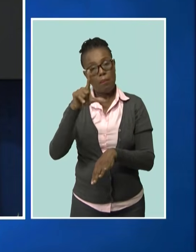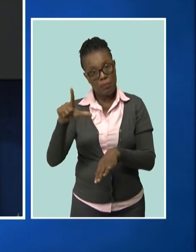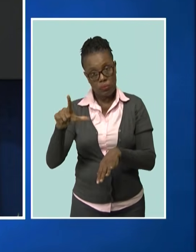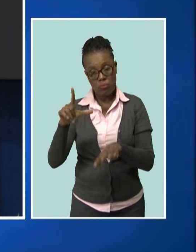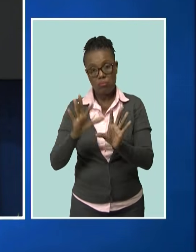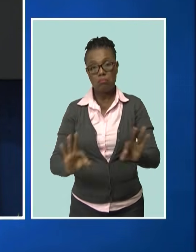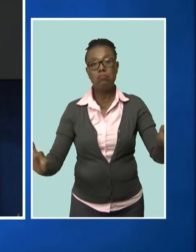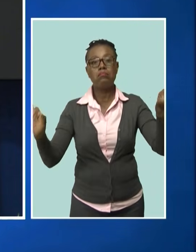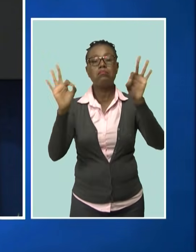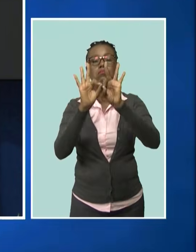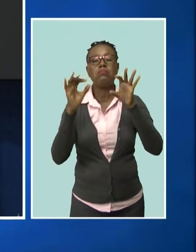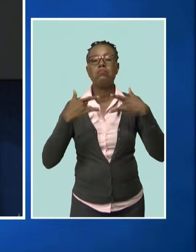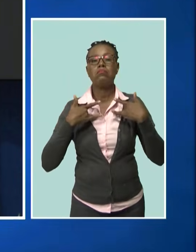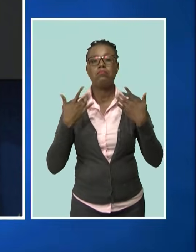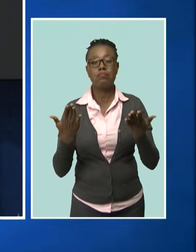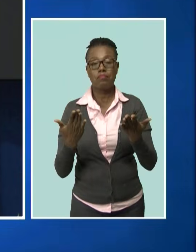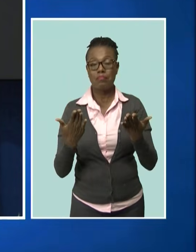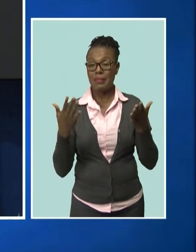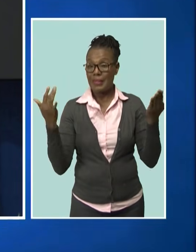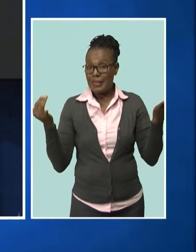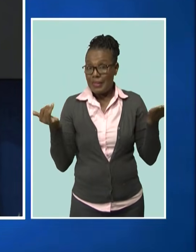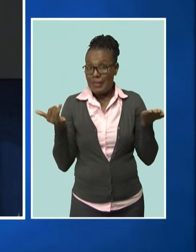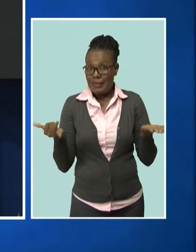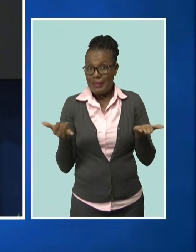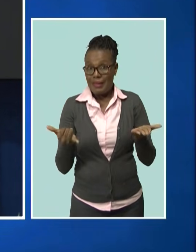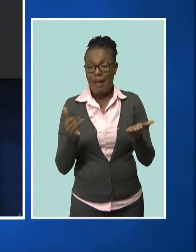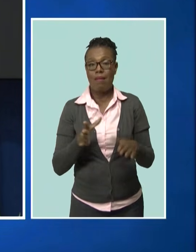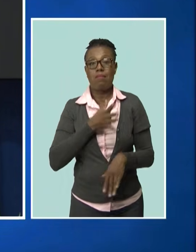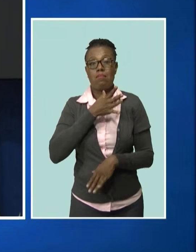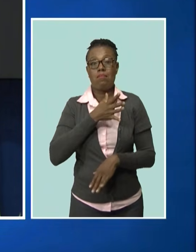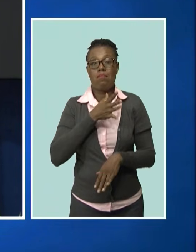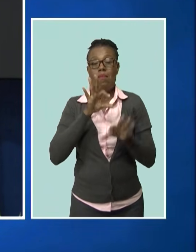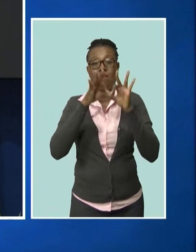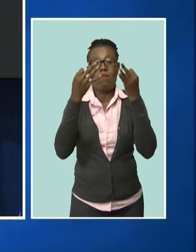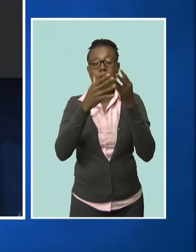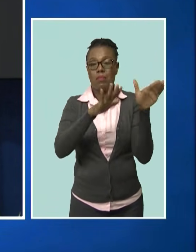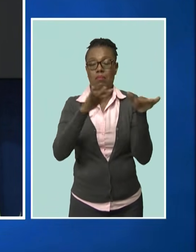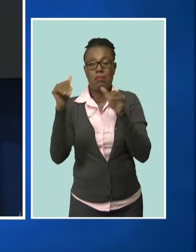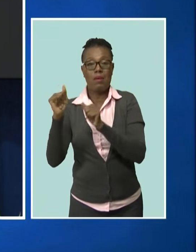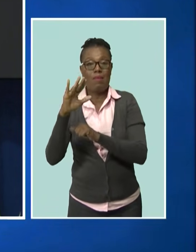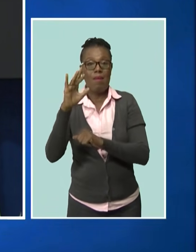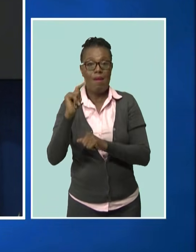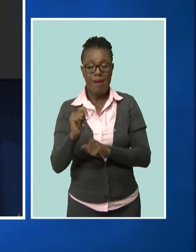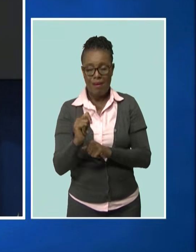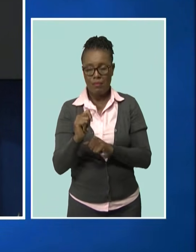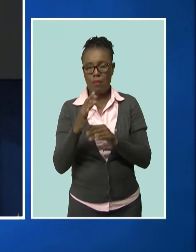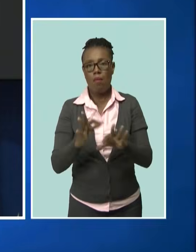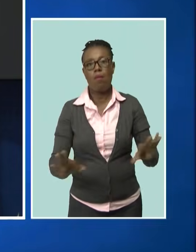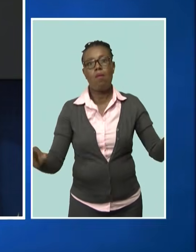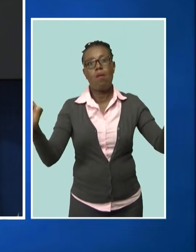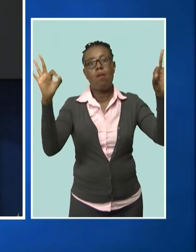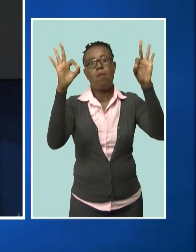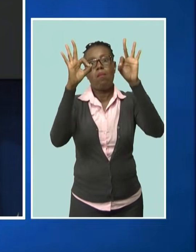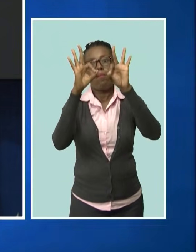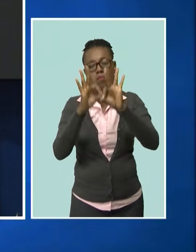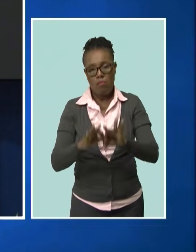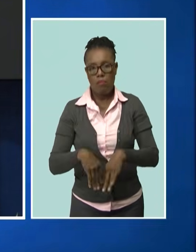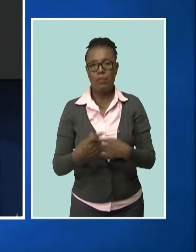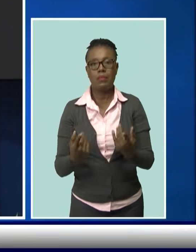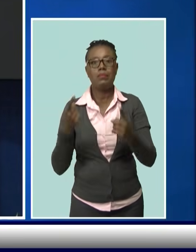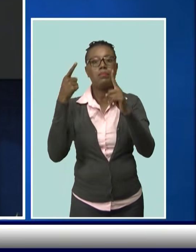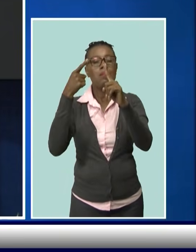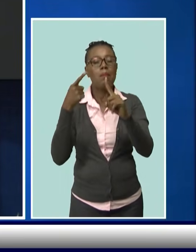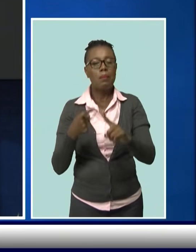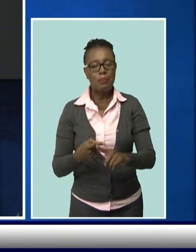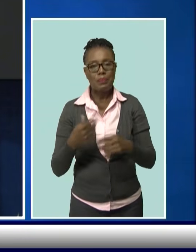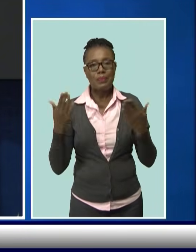arrival of the Family Leave Act marks a pivotal moment, officially moving our discussions from theory to practice. This